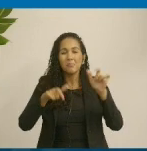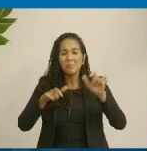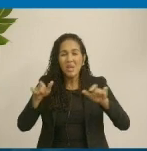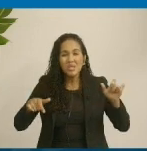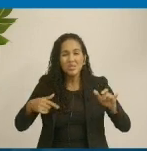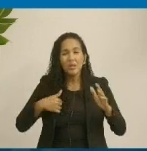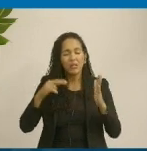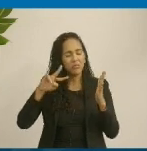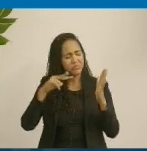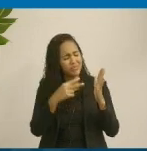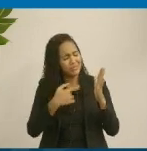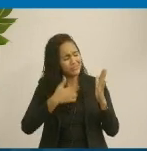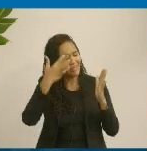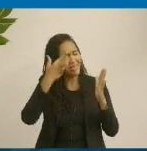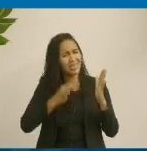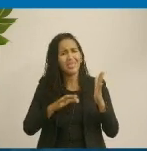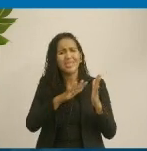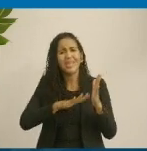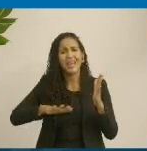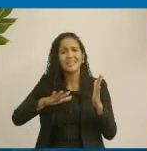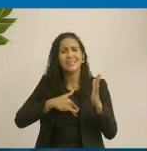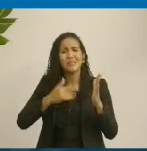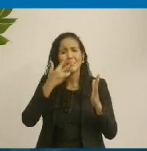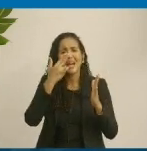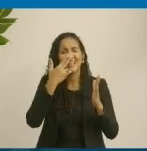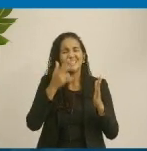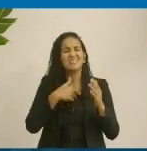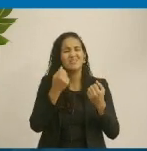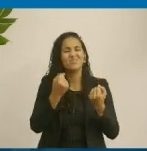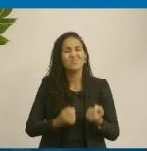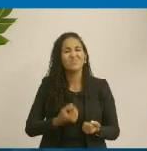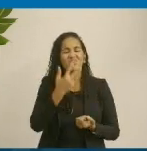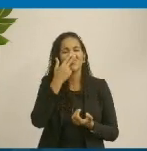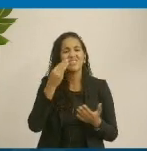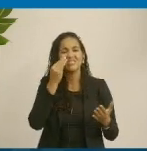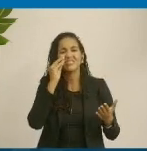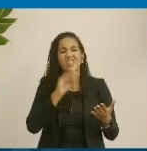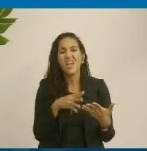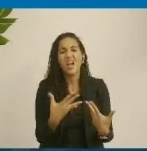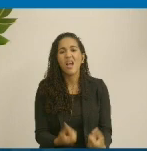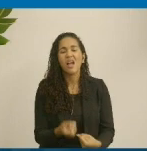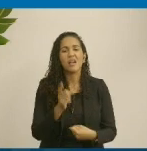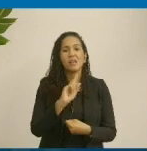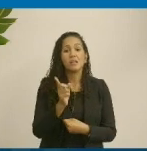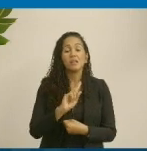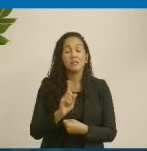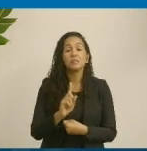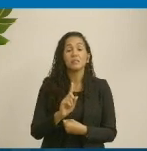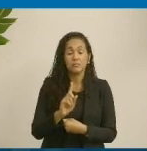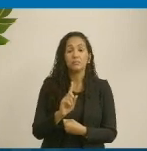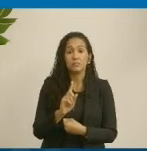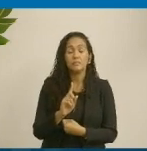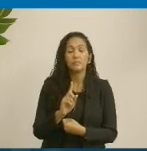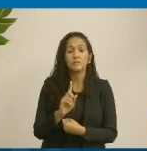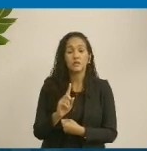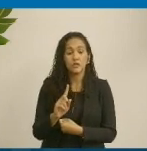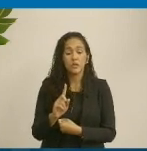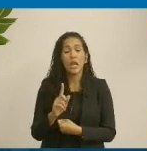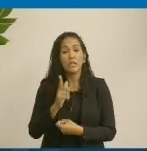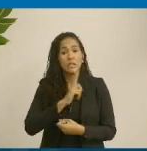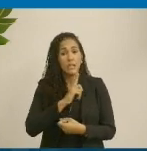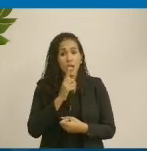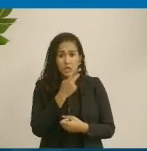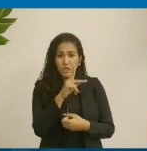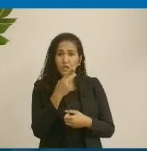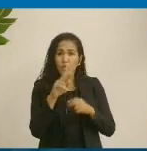up visually and with video, these bite-sized accessible approaches so that people can start to change their behavior, see